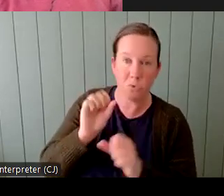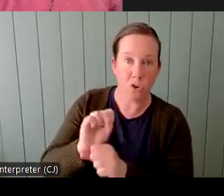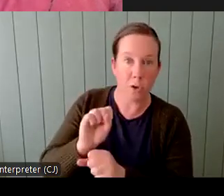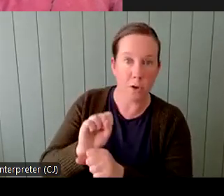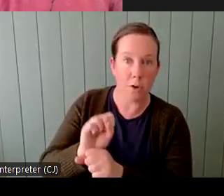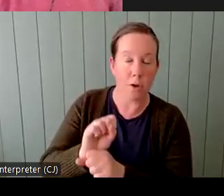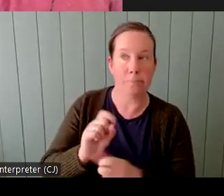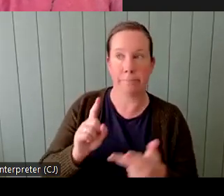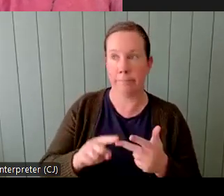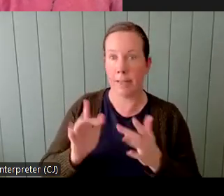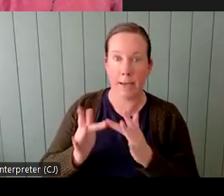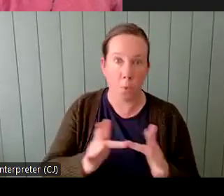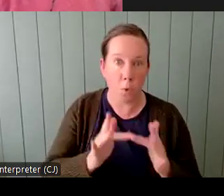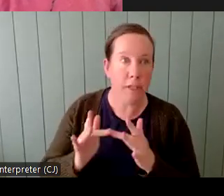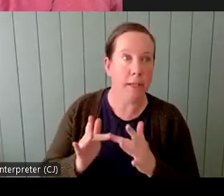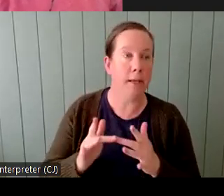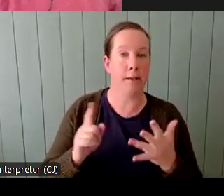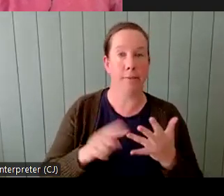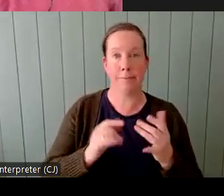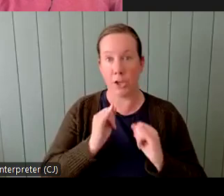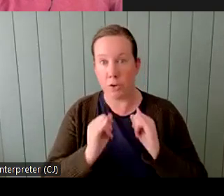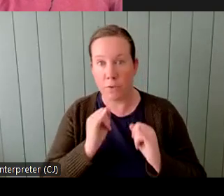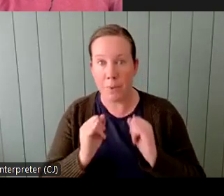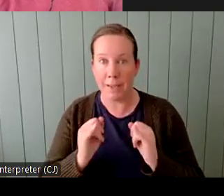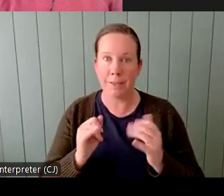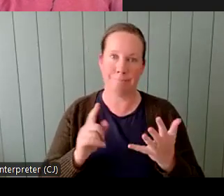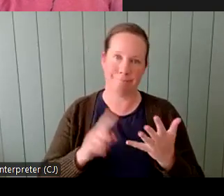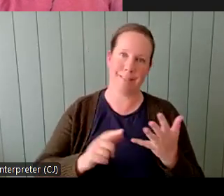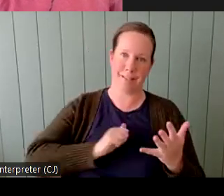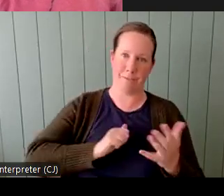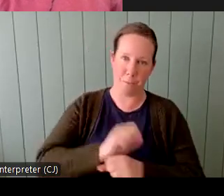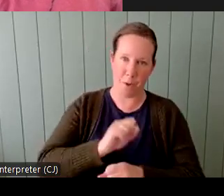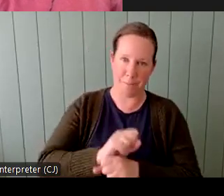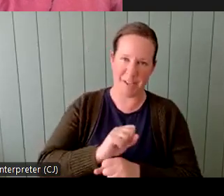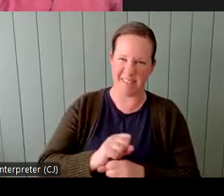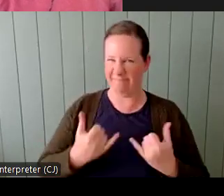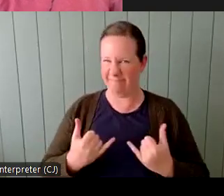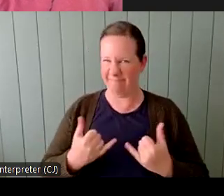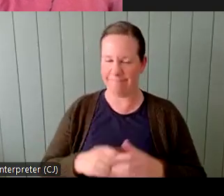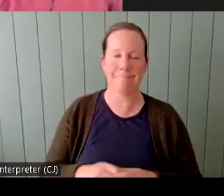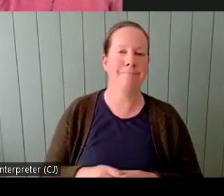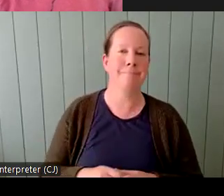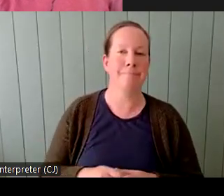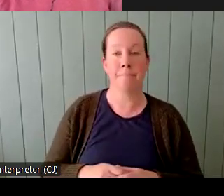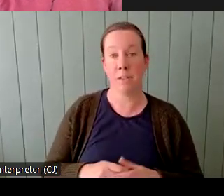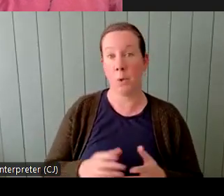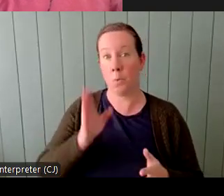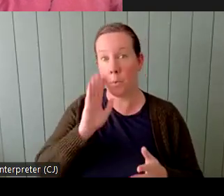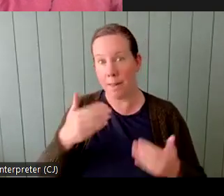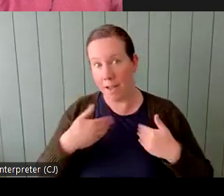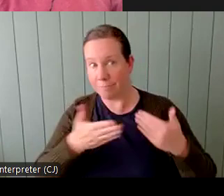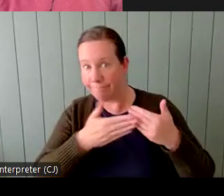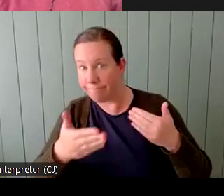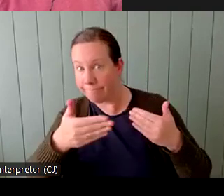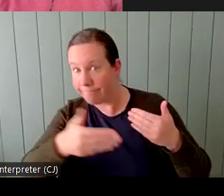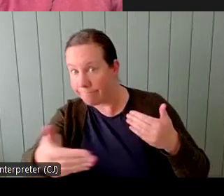networking, interviewing, and self-employment. Look for future webinars, and please do